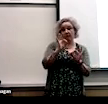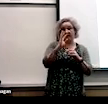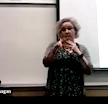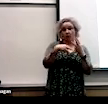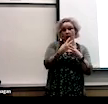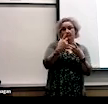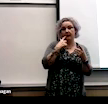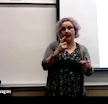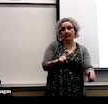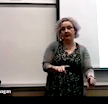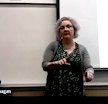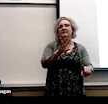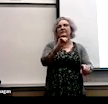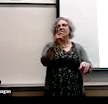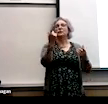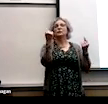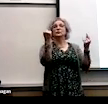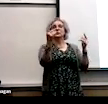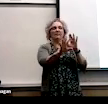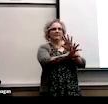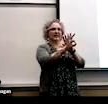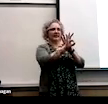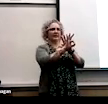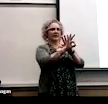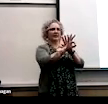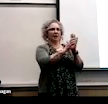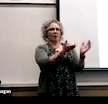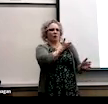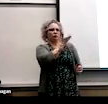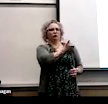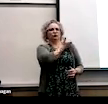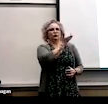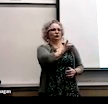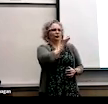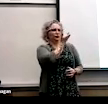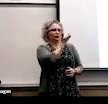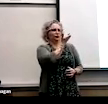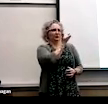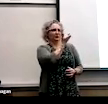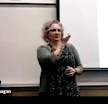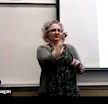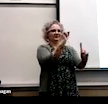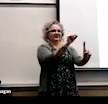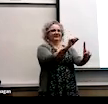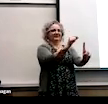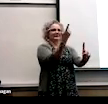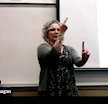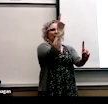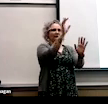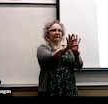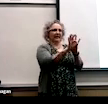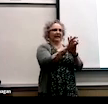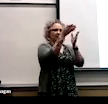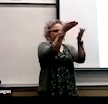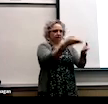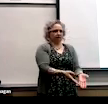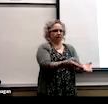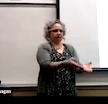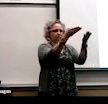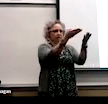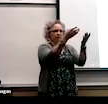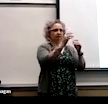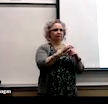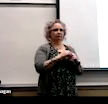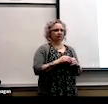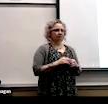identify a transition champion. So it's really nice if you can find one person who's gonna drive the ship, right? Someone who's gonna be in charge, someone who's gonna